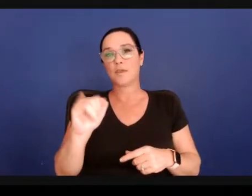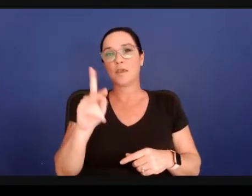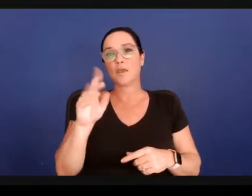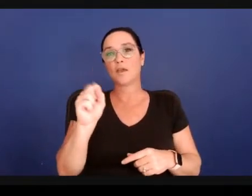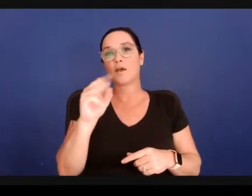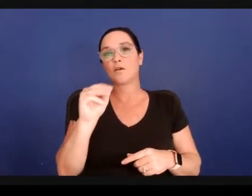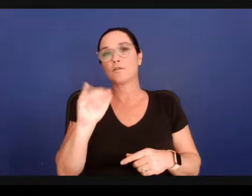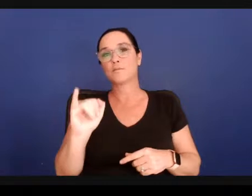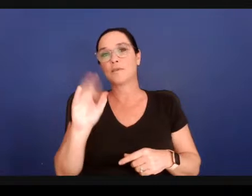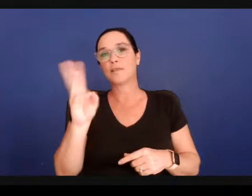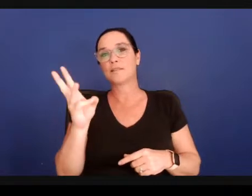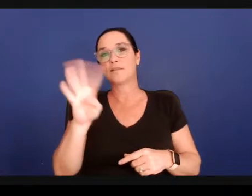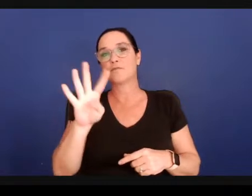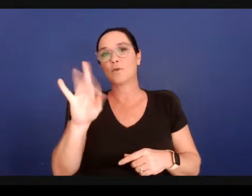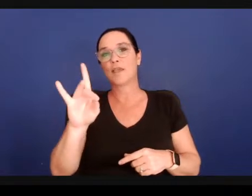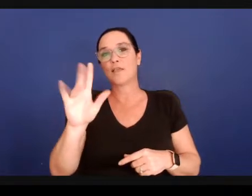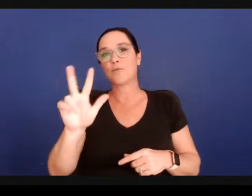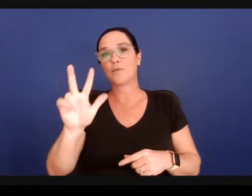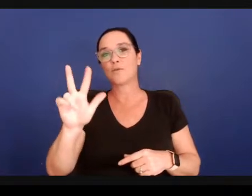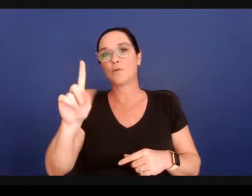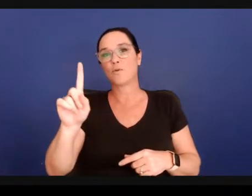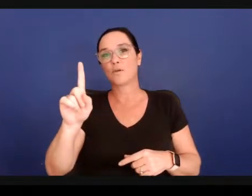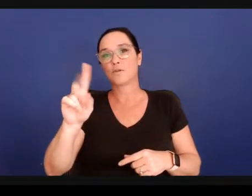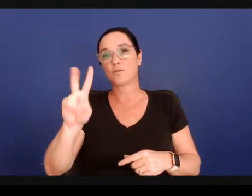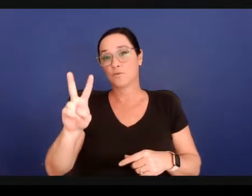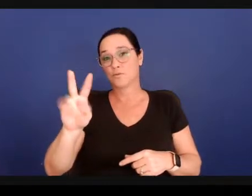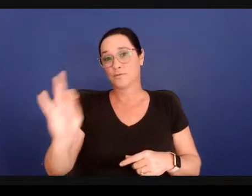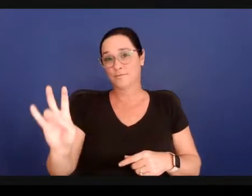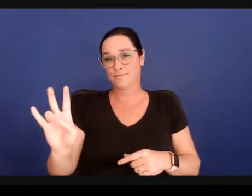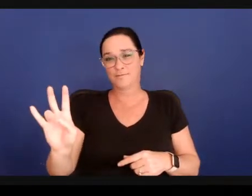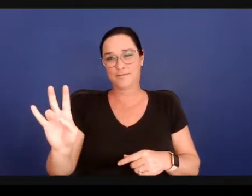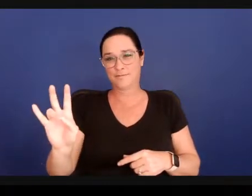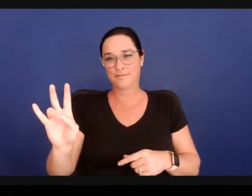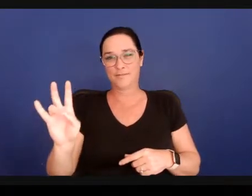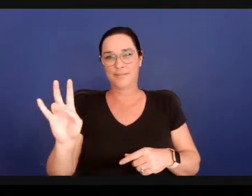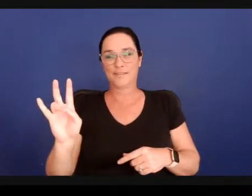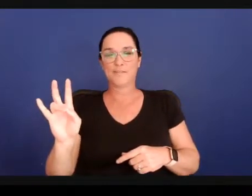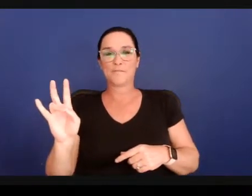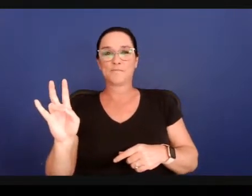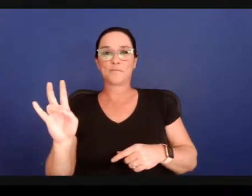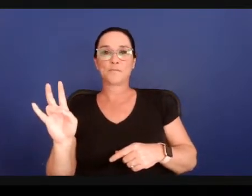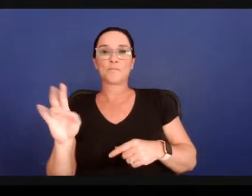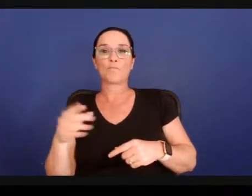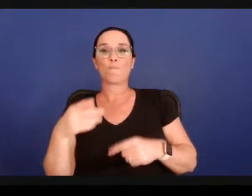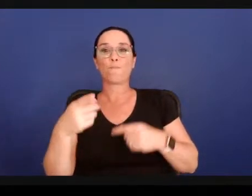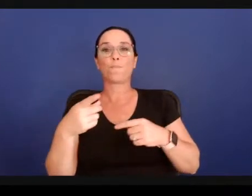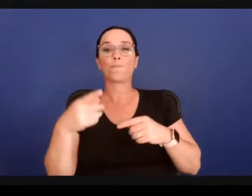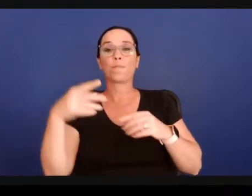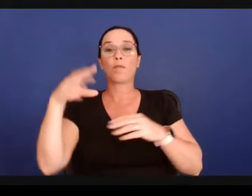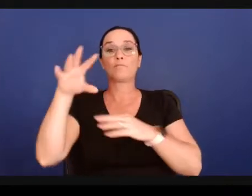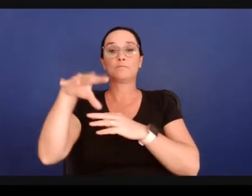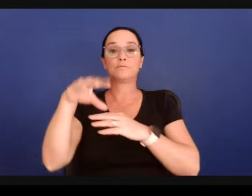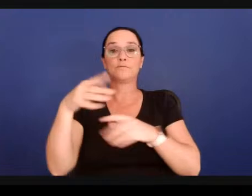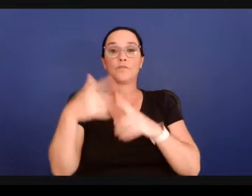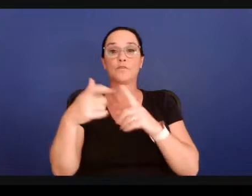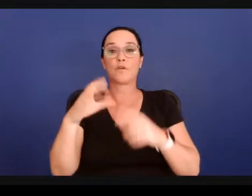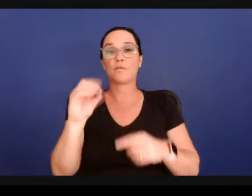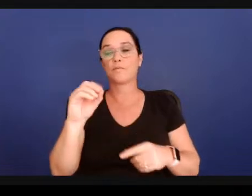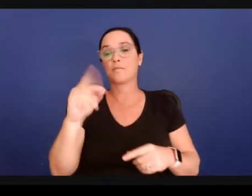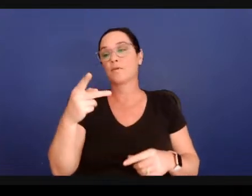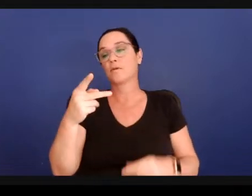Cosme64833127 here, compiling images from Copernicus Sentinel-2 to